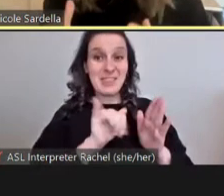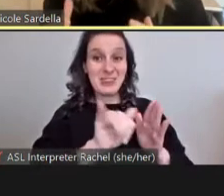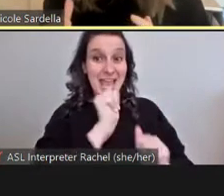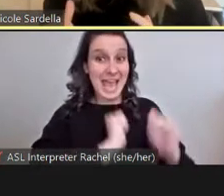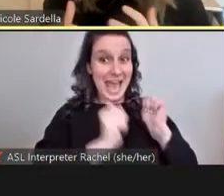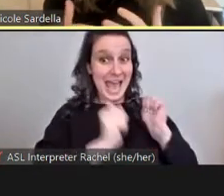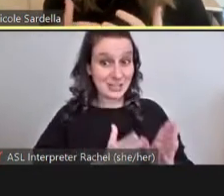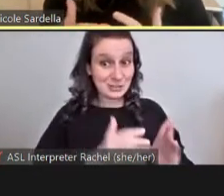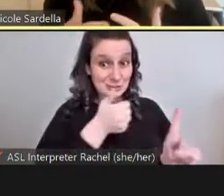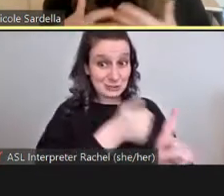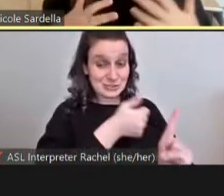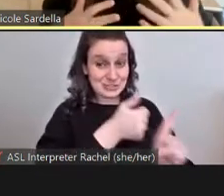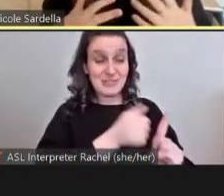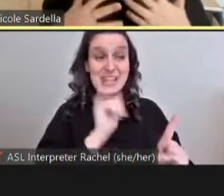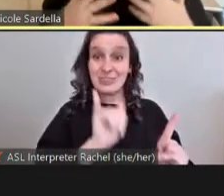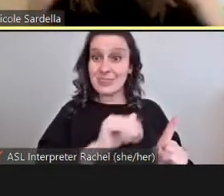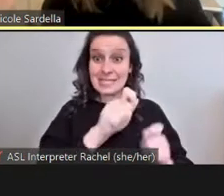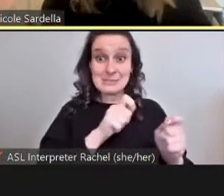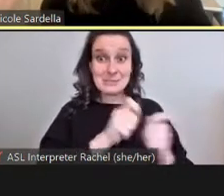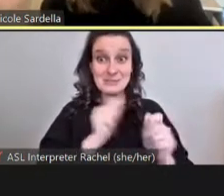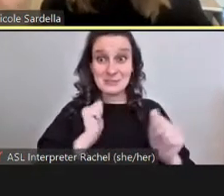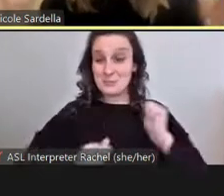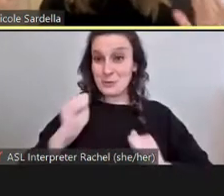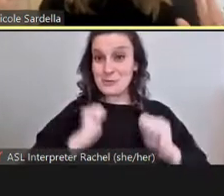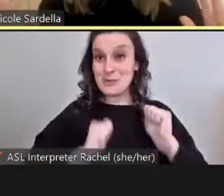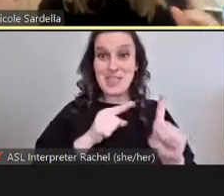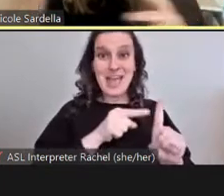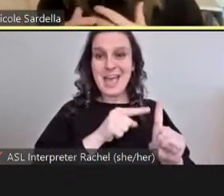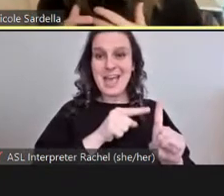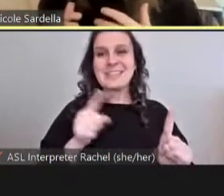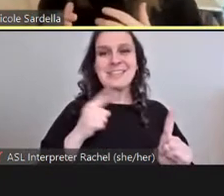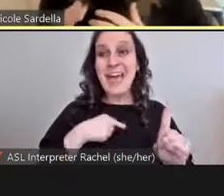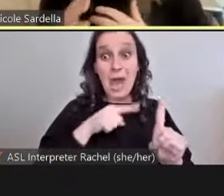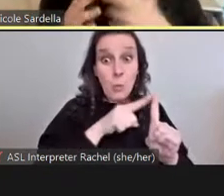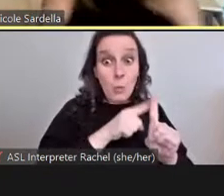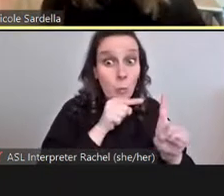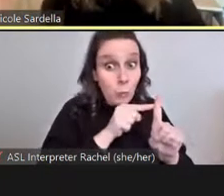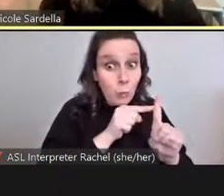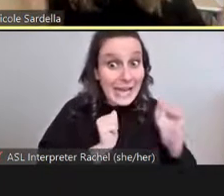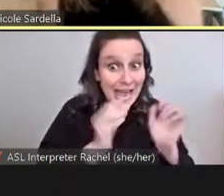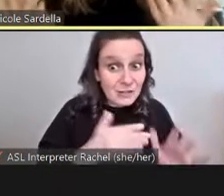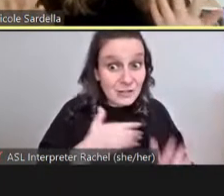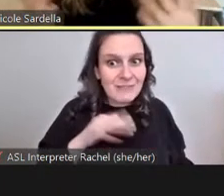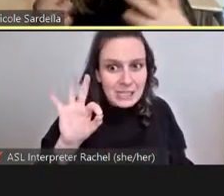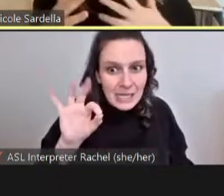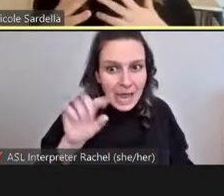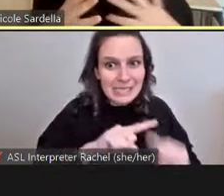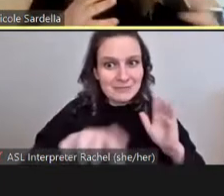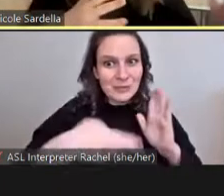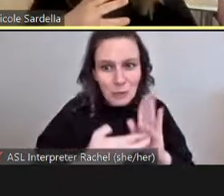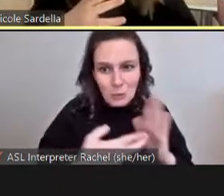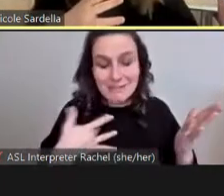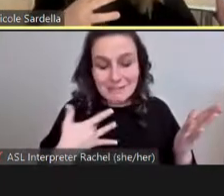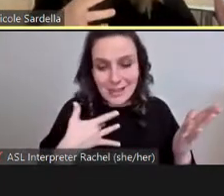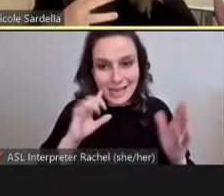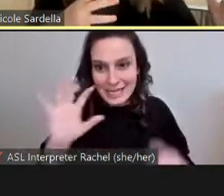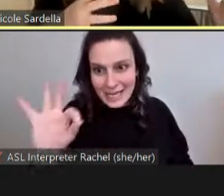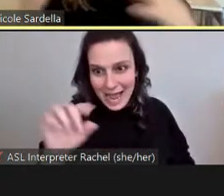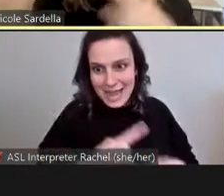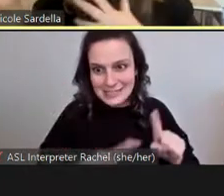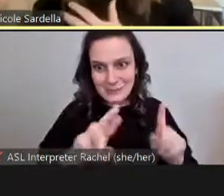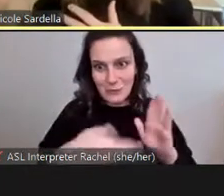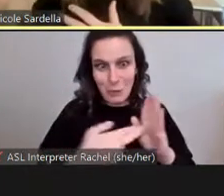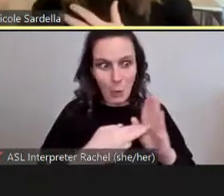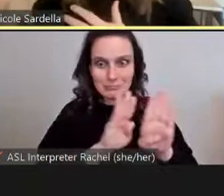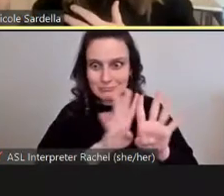this particular performance, played, oh my gosh, 9 roles, probably, maybe less. But so